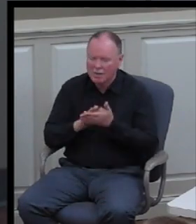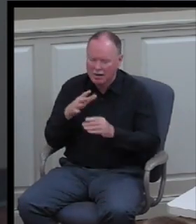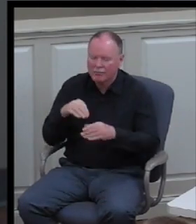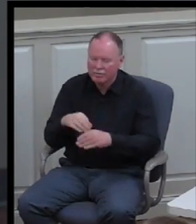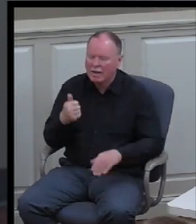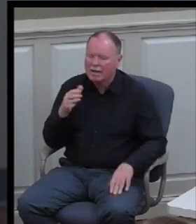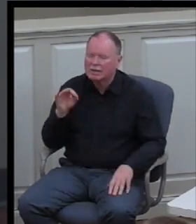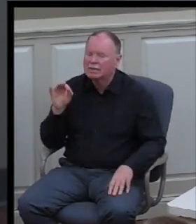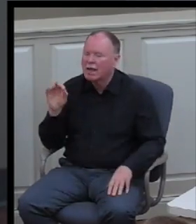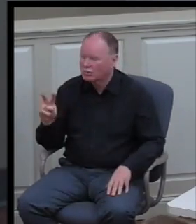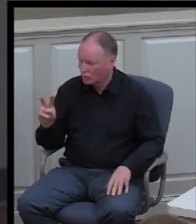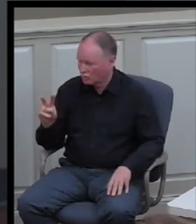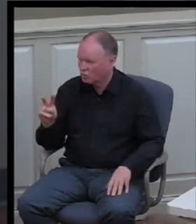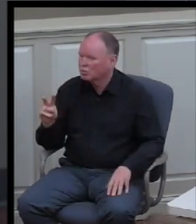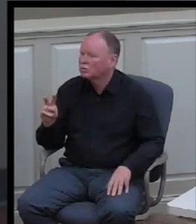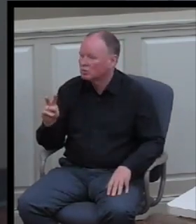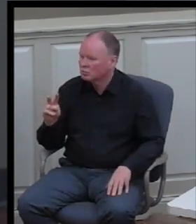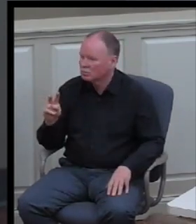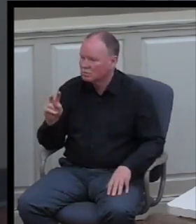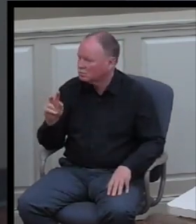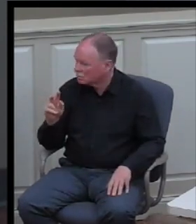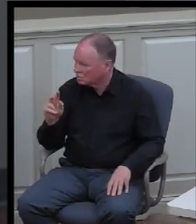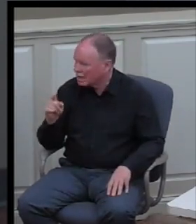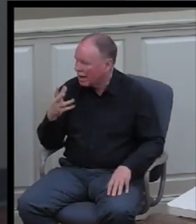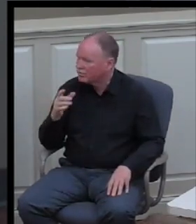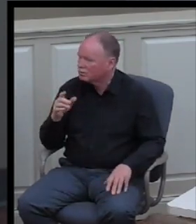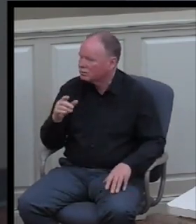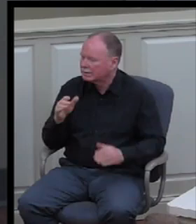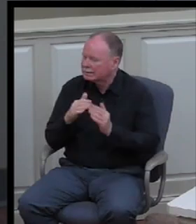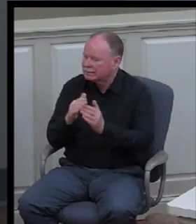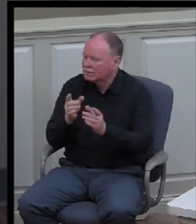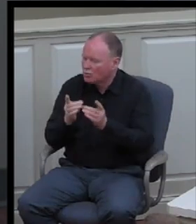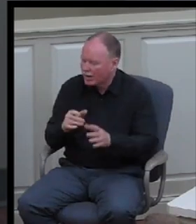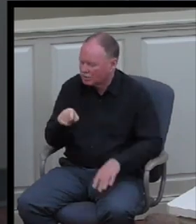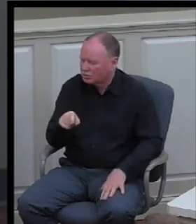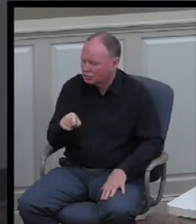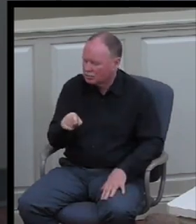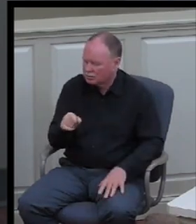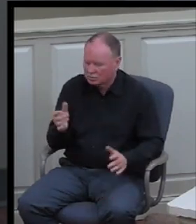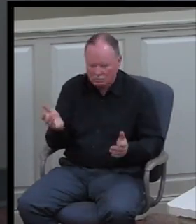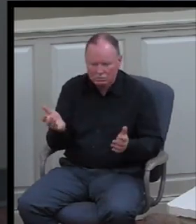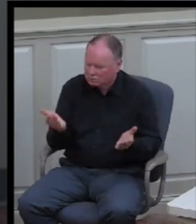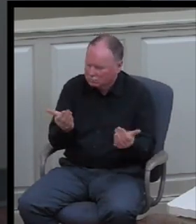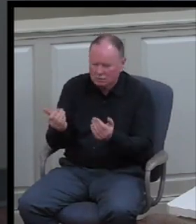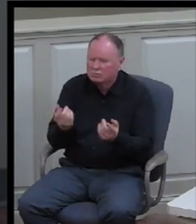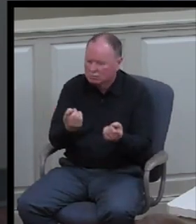1992, when Donna Feckner was the Clean City Director, she got a bunch of people,